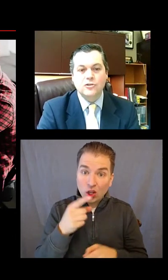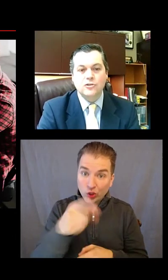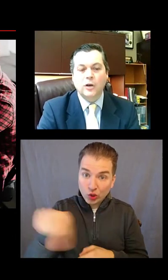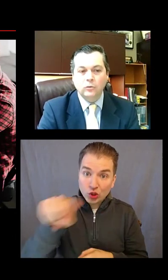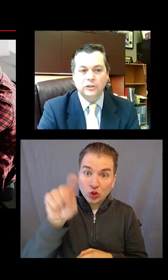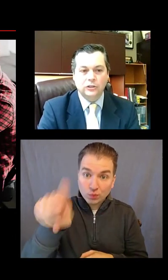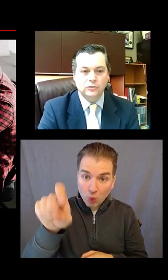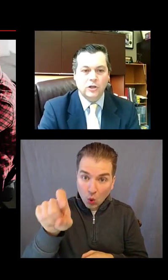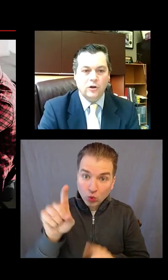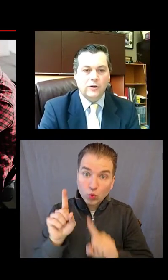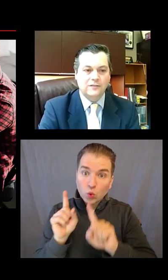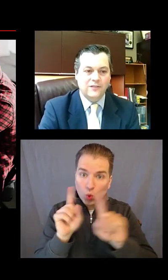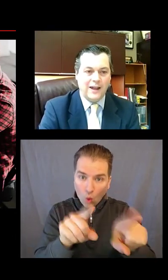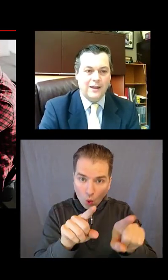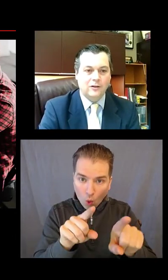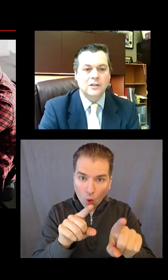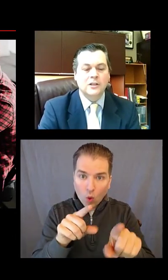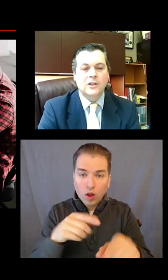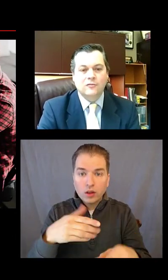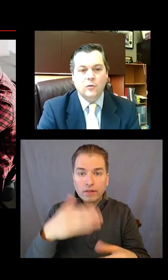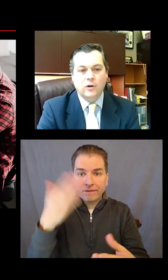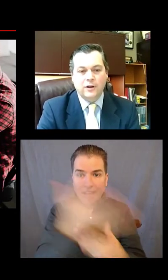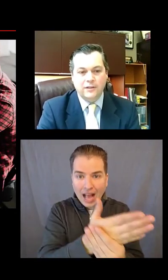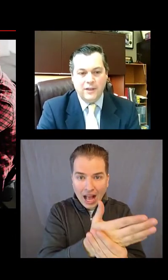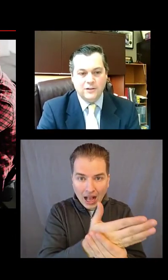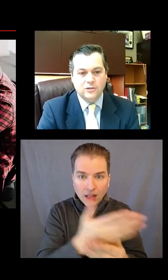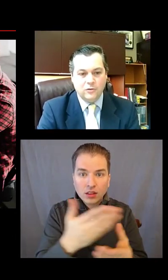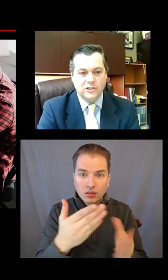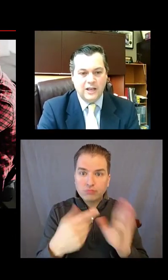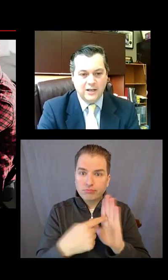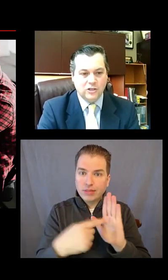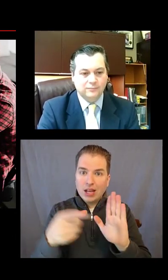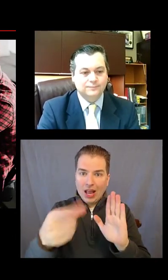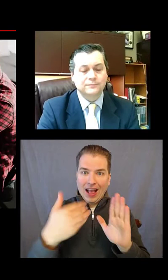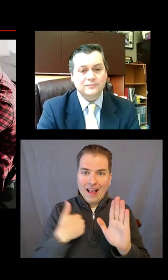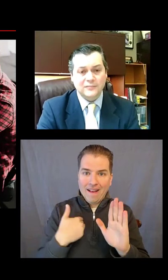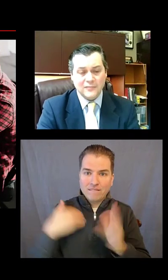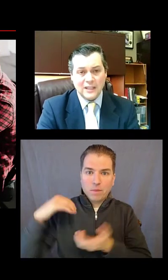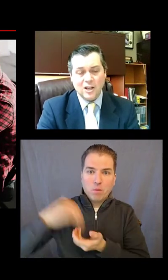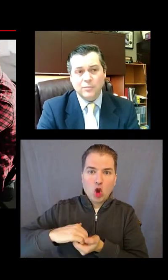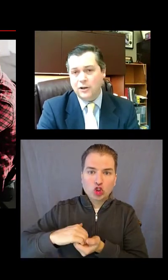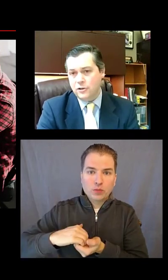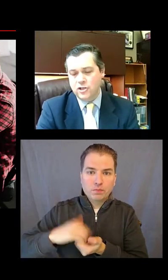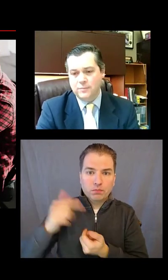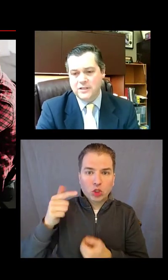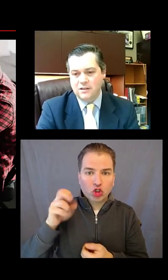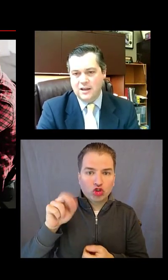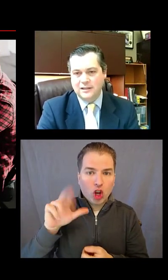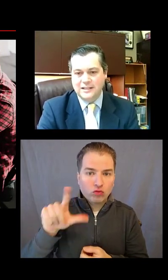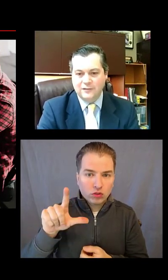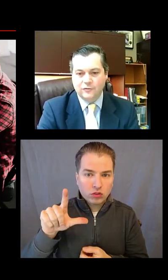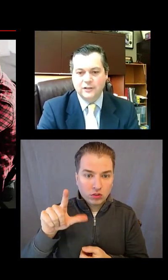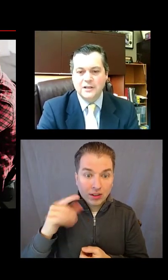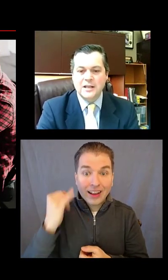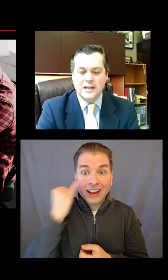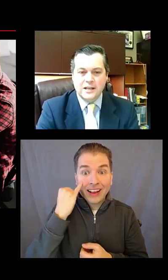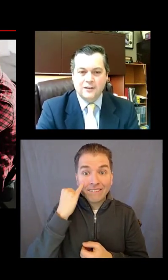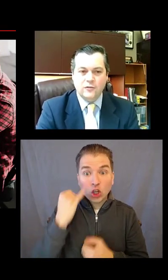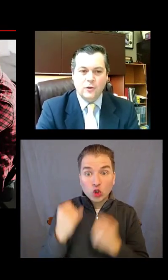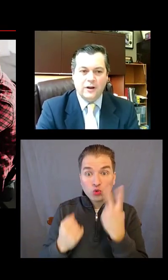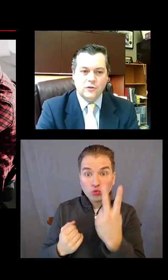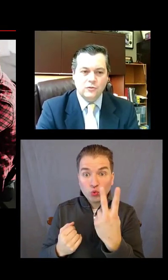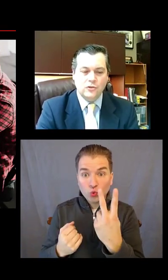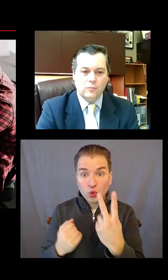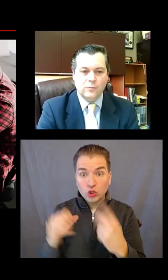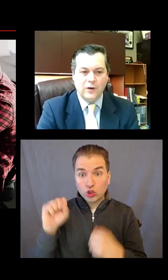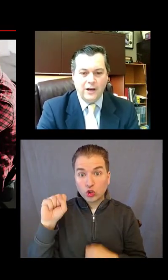that you're supposed to go and file for that association. A partnership is slightly different. If